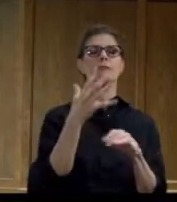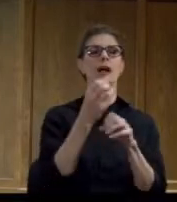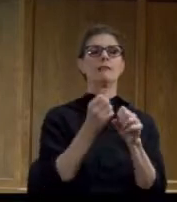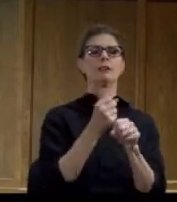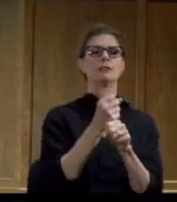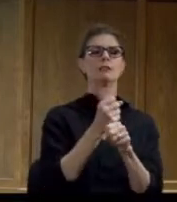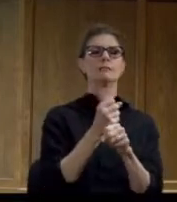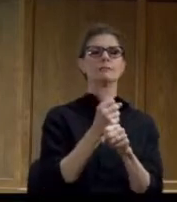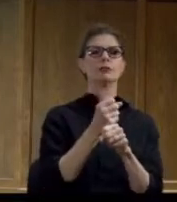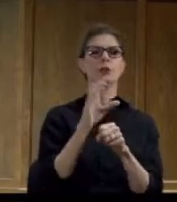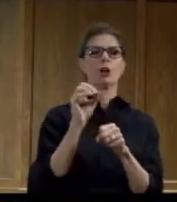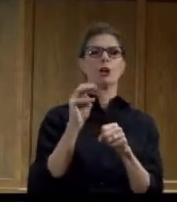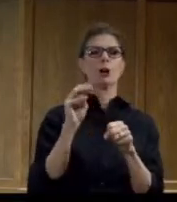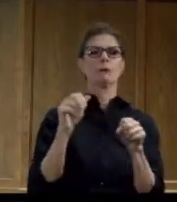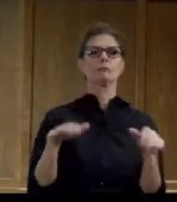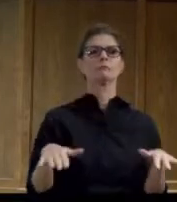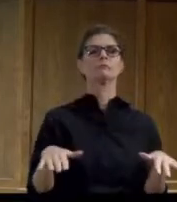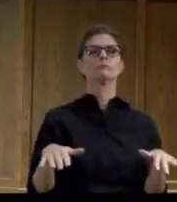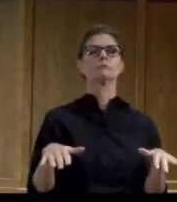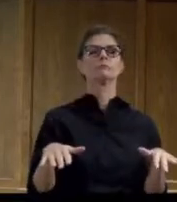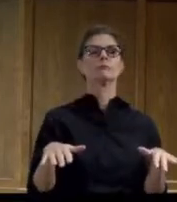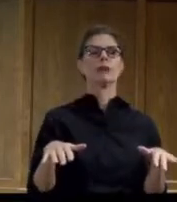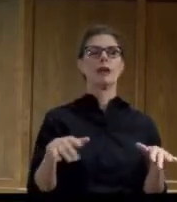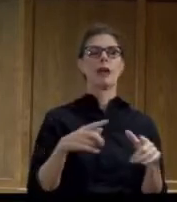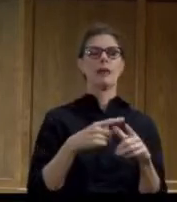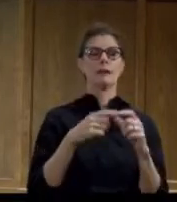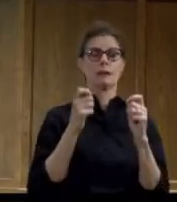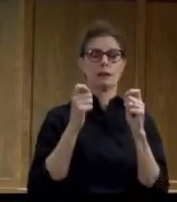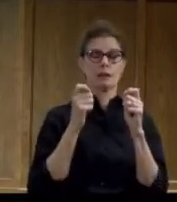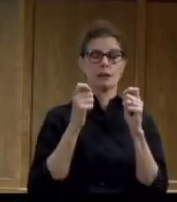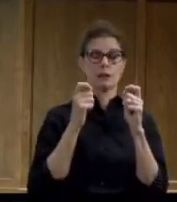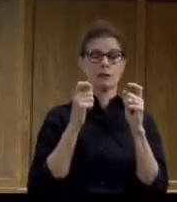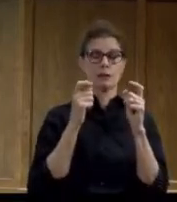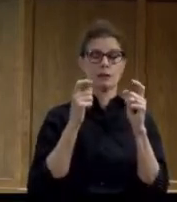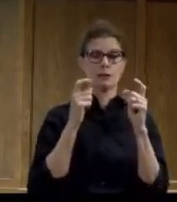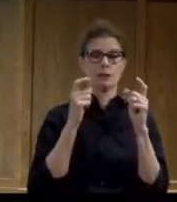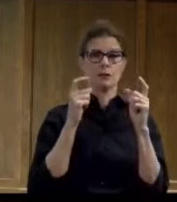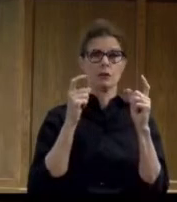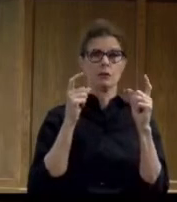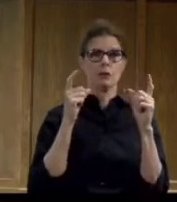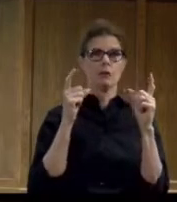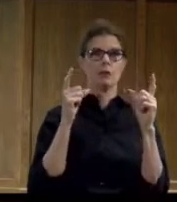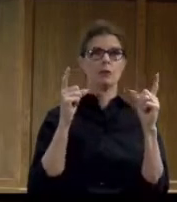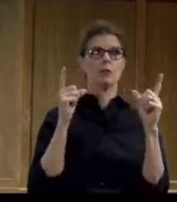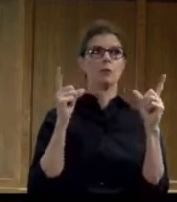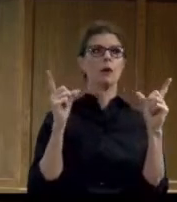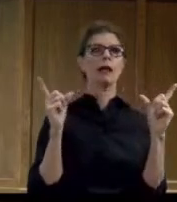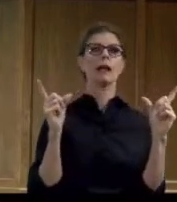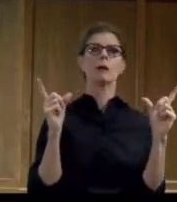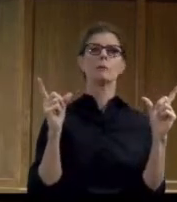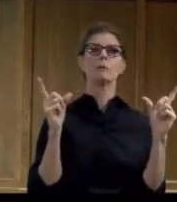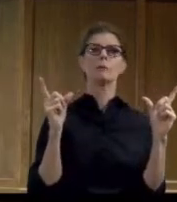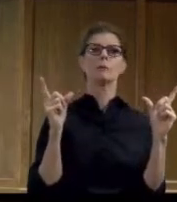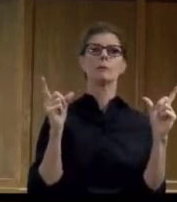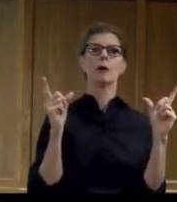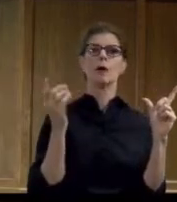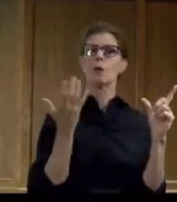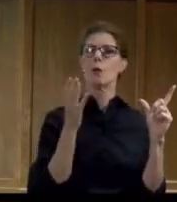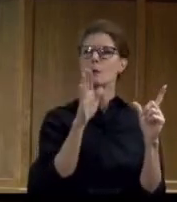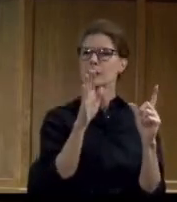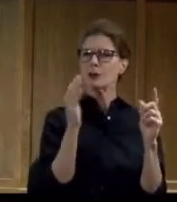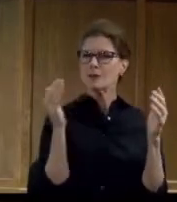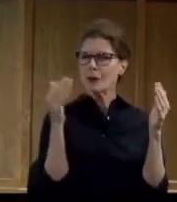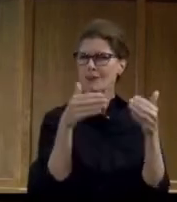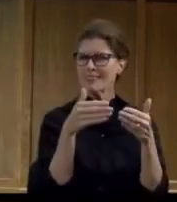same. As you re-embraced life, if you had been in a coma for 5 years, do you think you'd be focusing more on what you lack or what